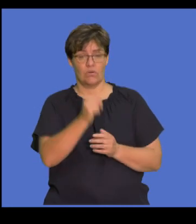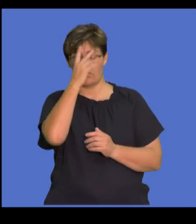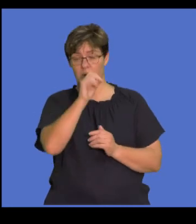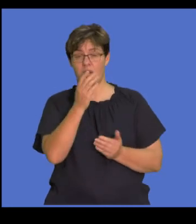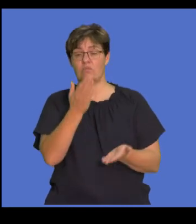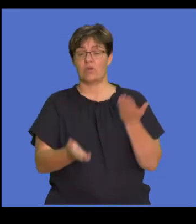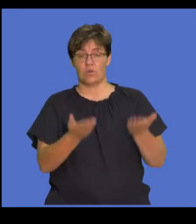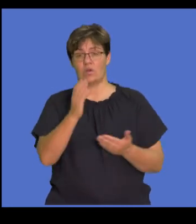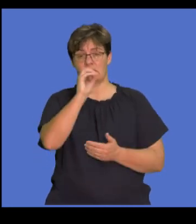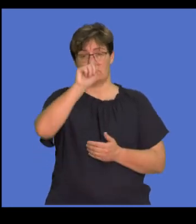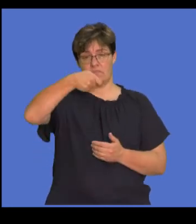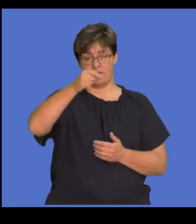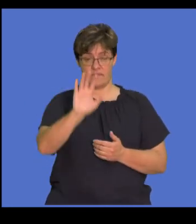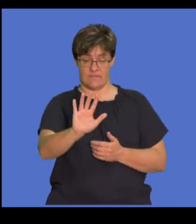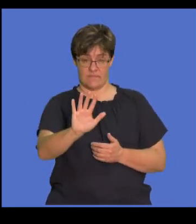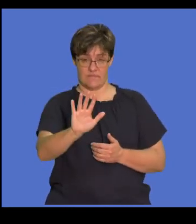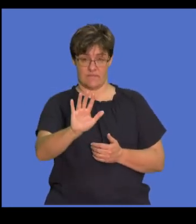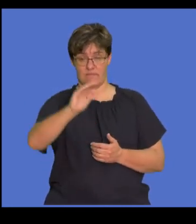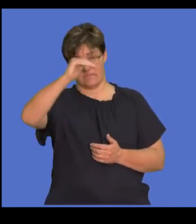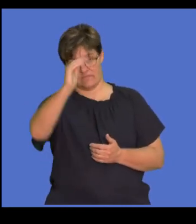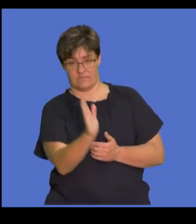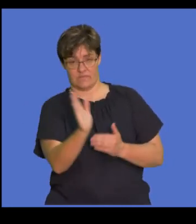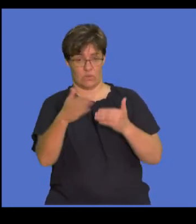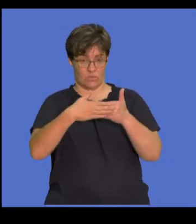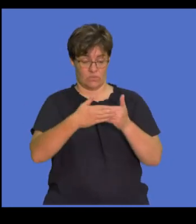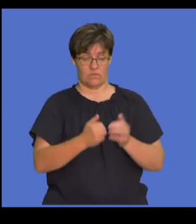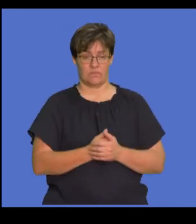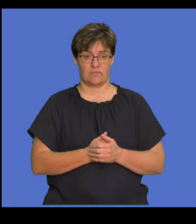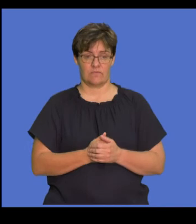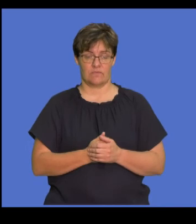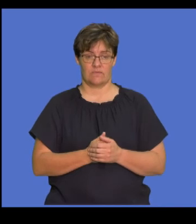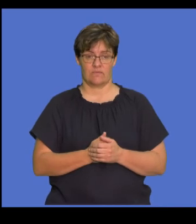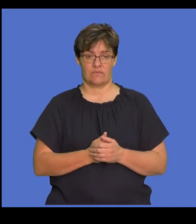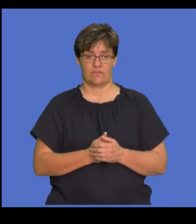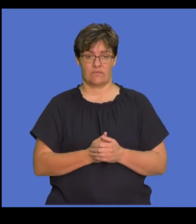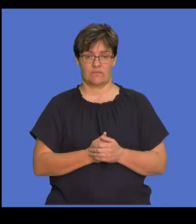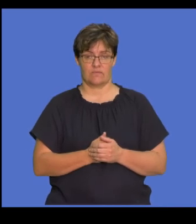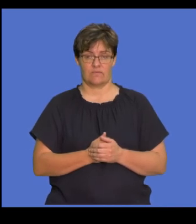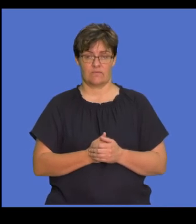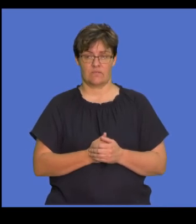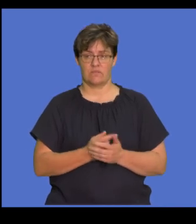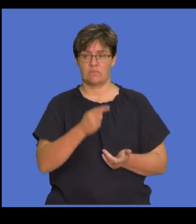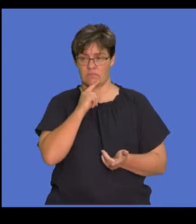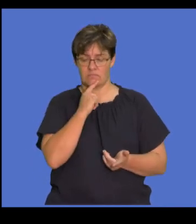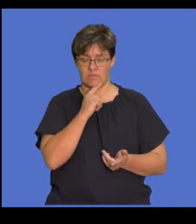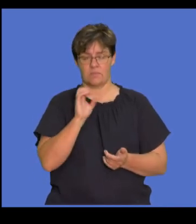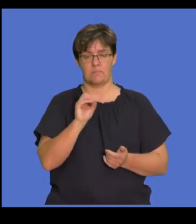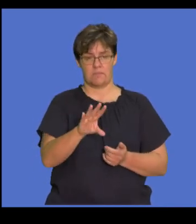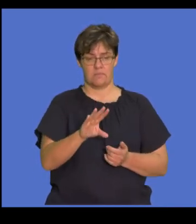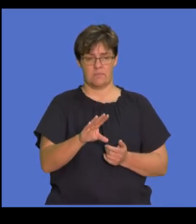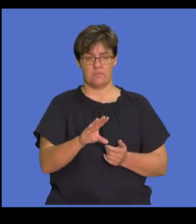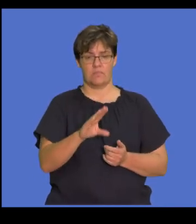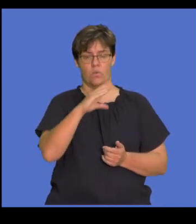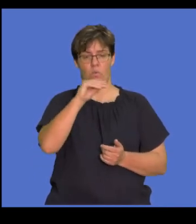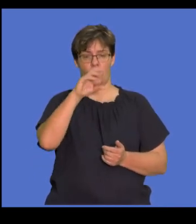value, remember our ratio is 0,5, you close the bracket, right? So it means